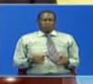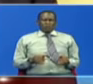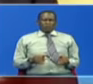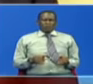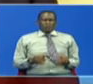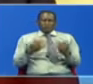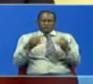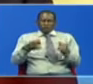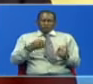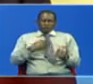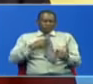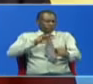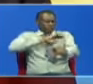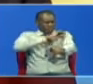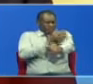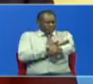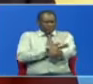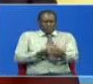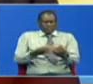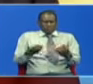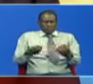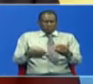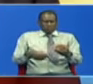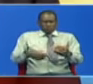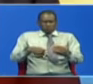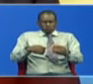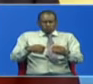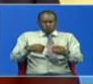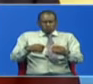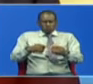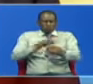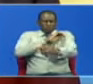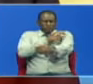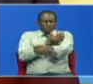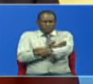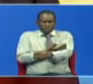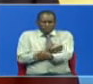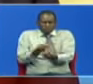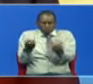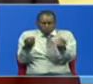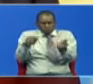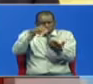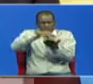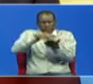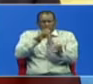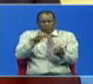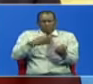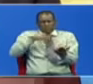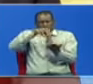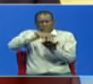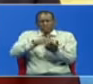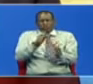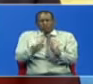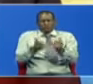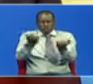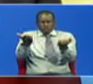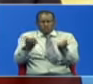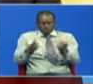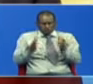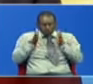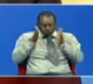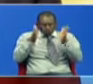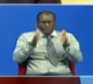there is capacity to be able to deal with cases if there are cases that need attention in